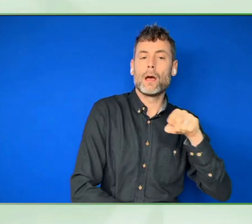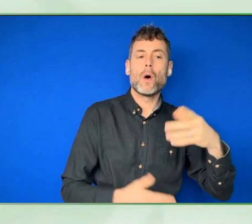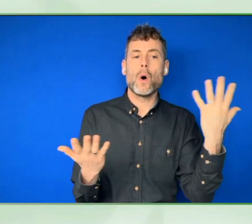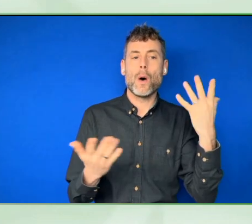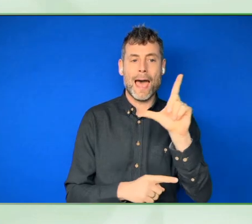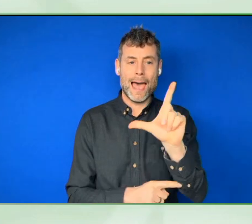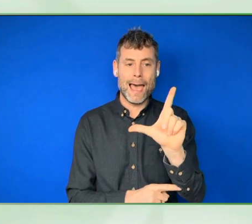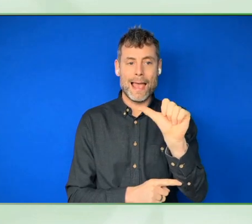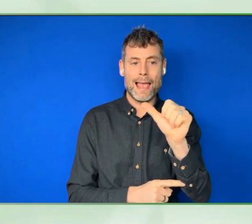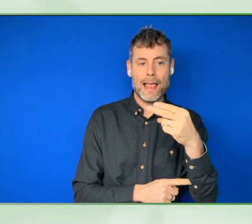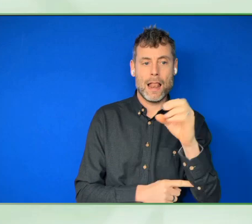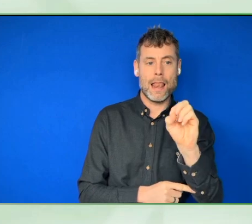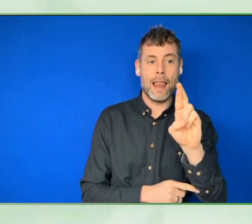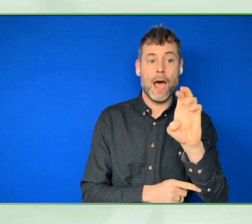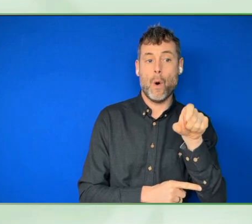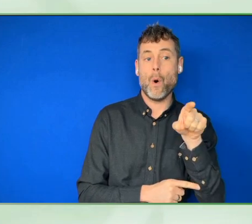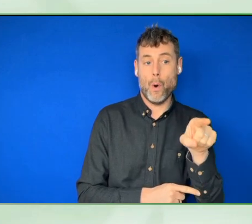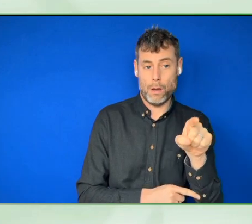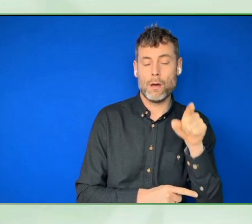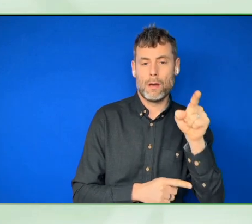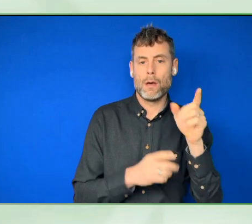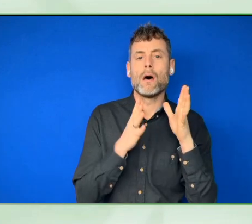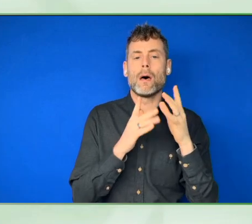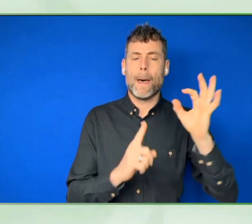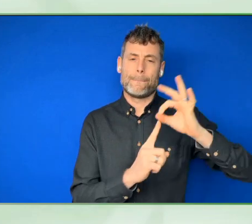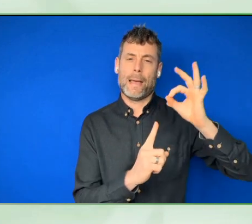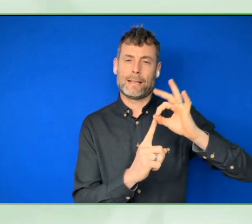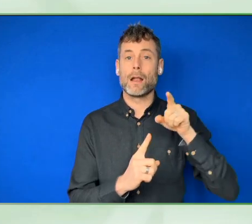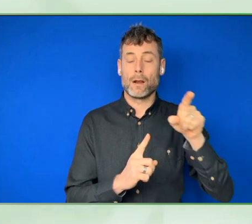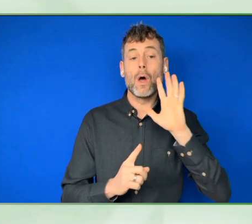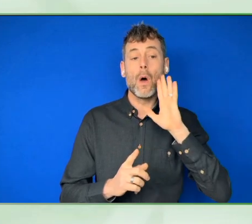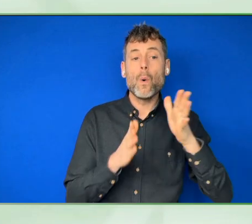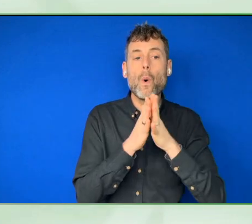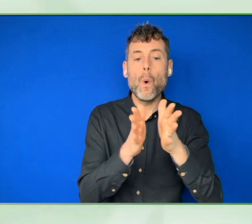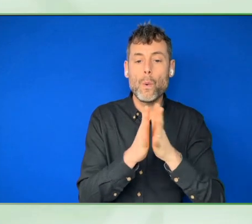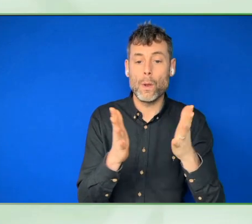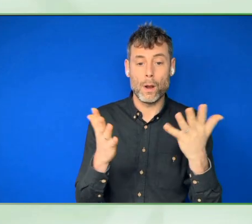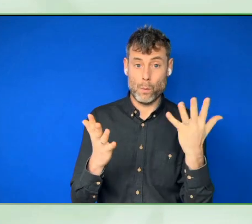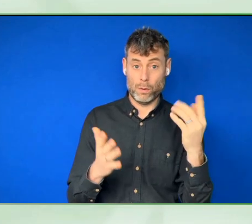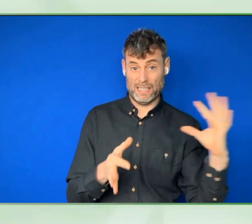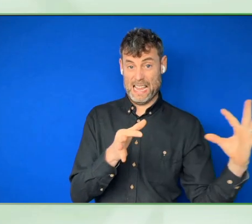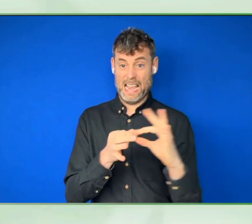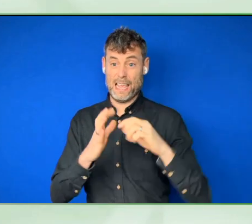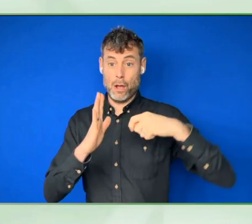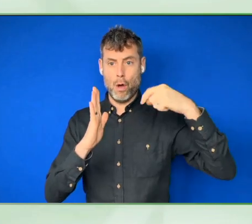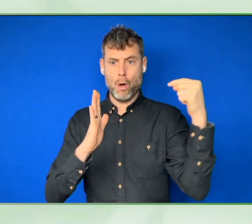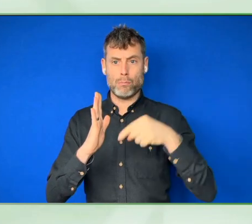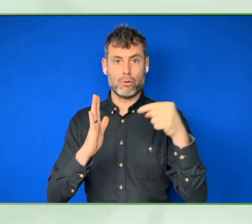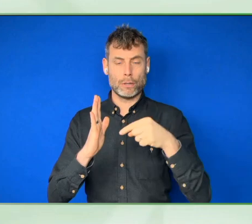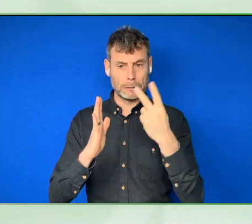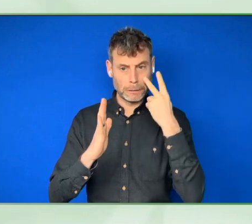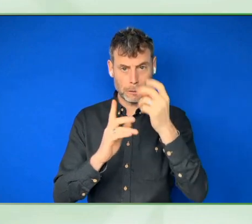was innovative, impactful, and change-making in this project. And then afterwards, we